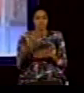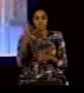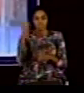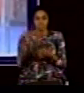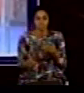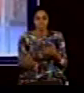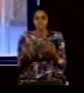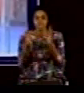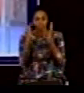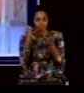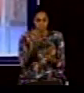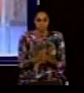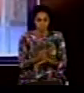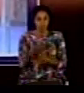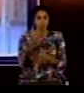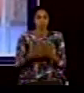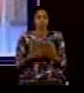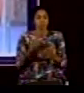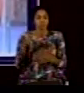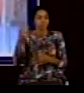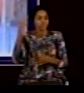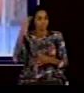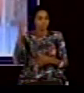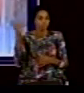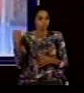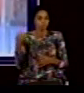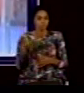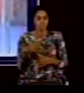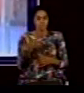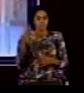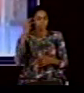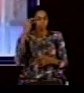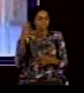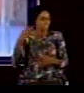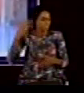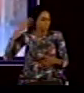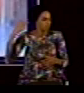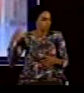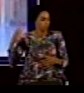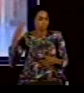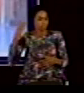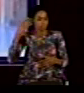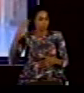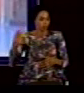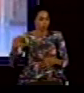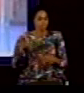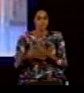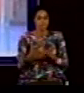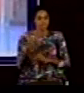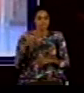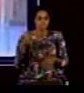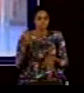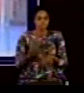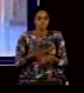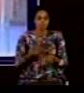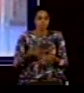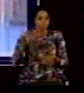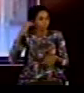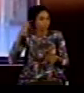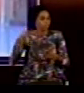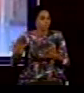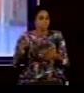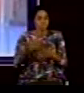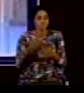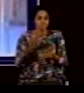amen, what I had was, I had a noise in my bone. I now exercised myself. I see